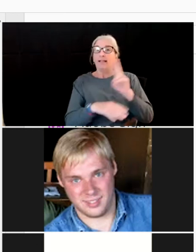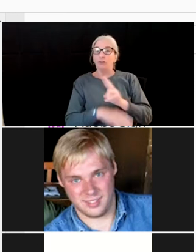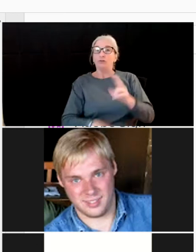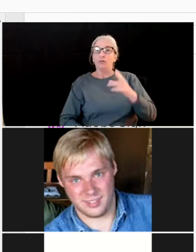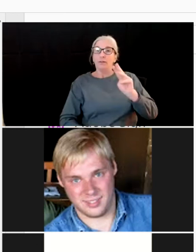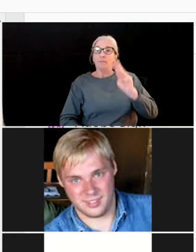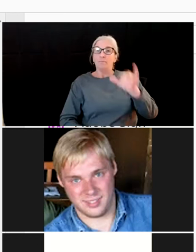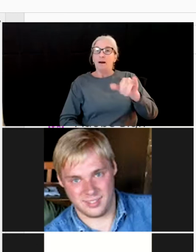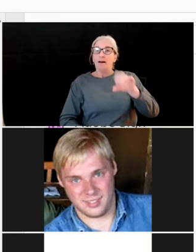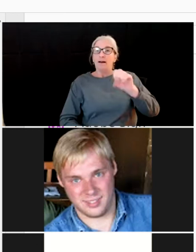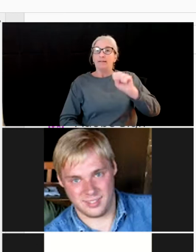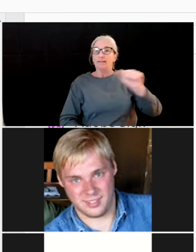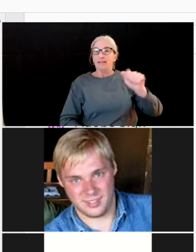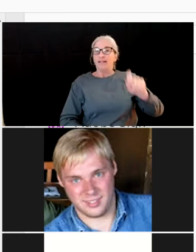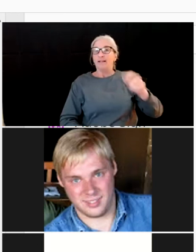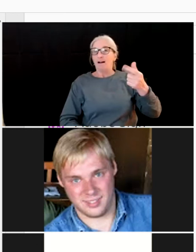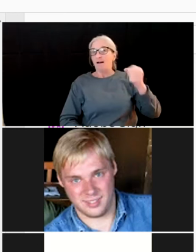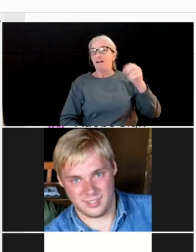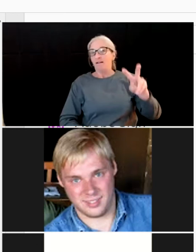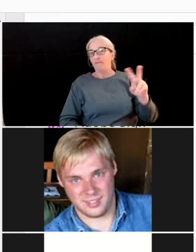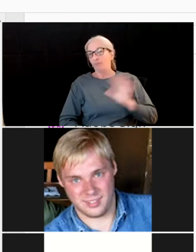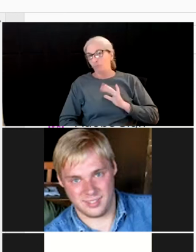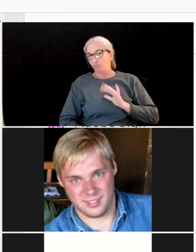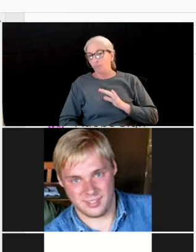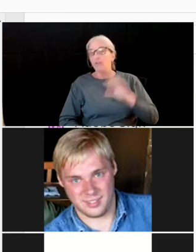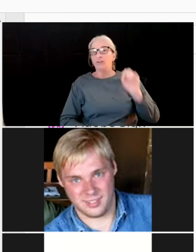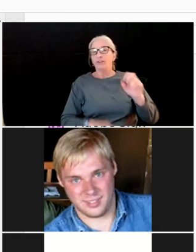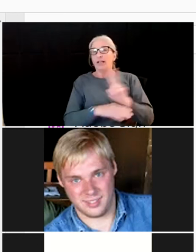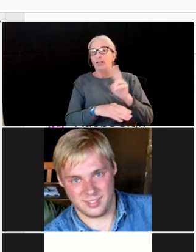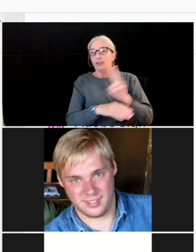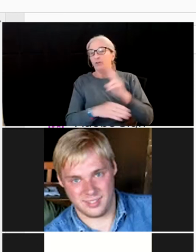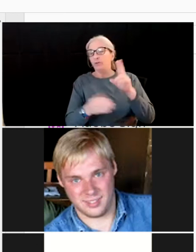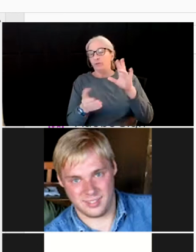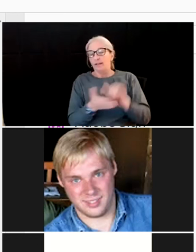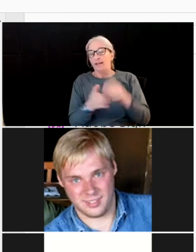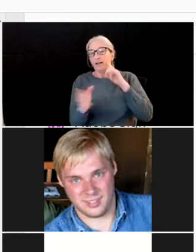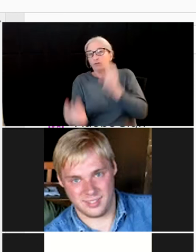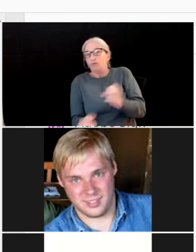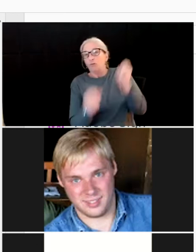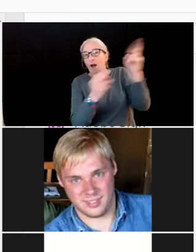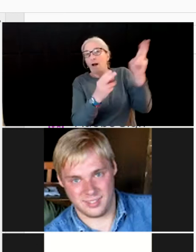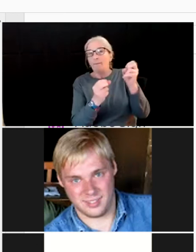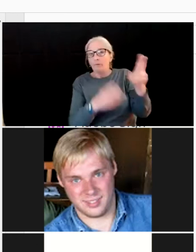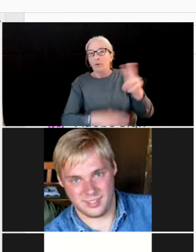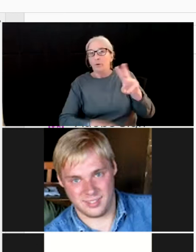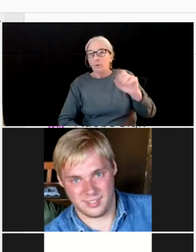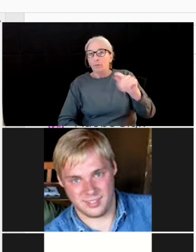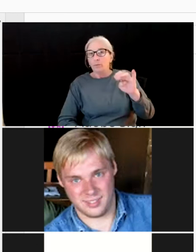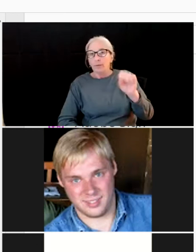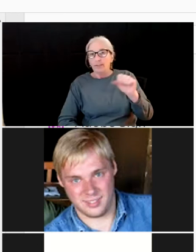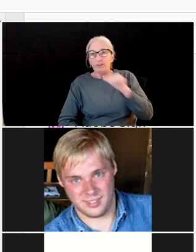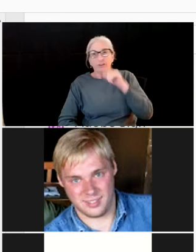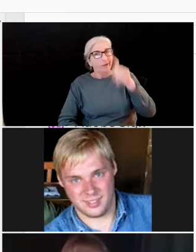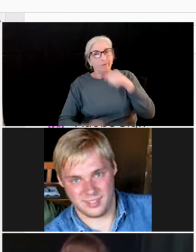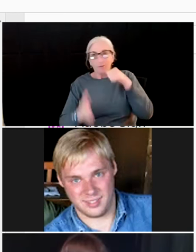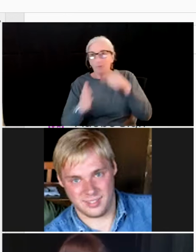is added to Social Security's database, then the client can use the portal to upload their wages. Okay.